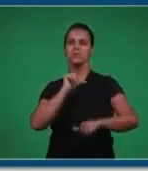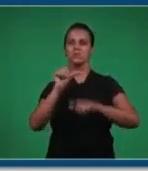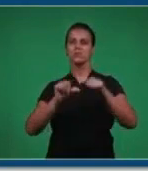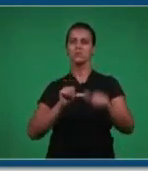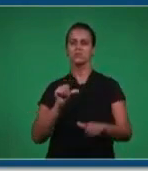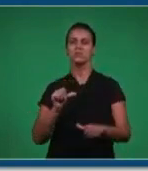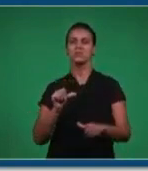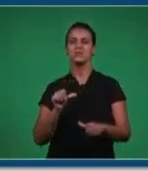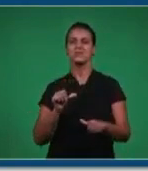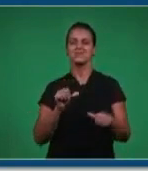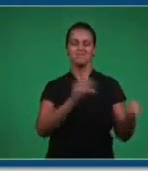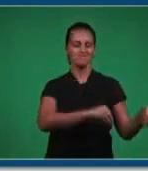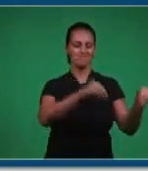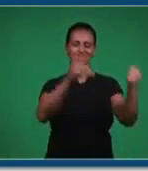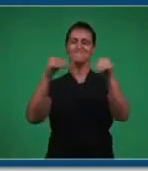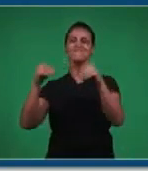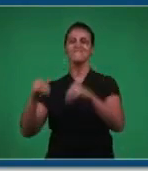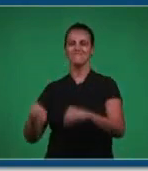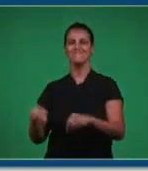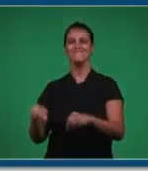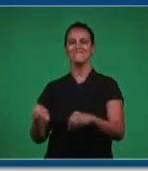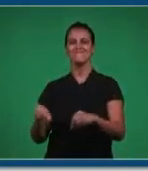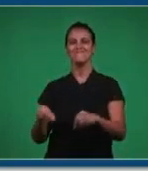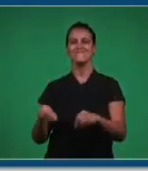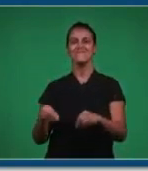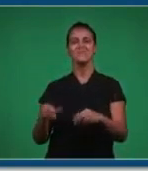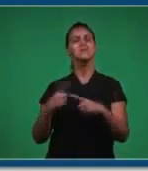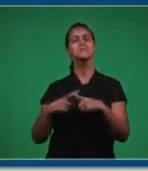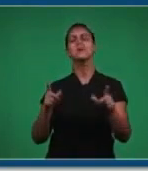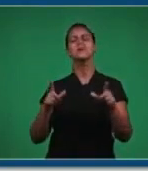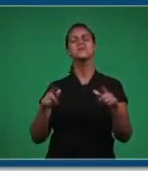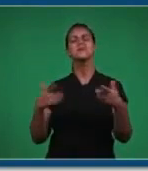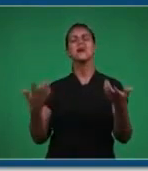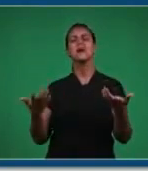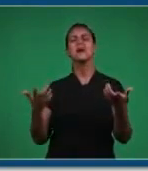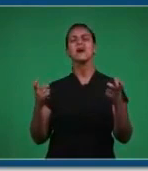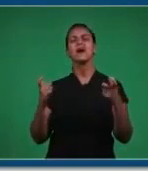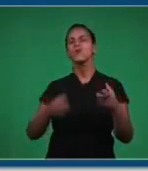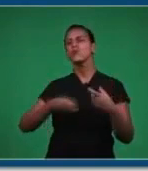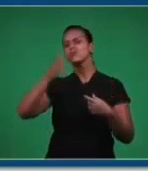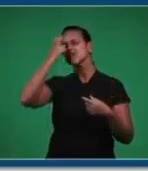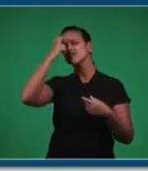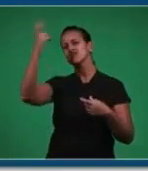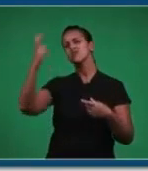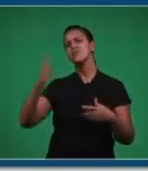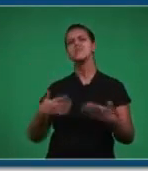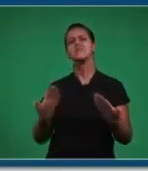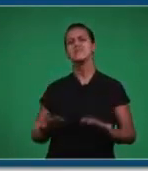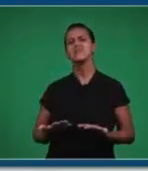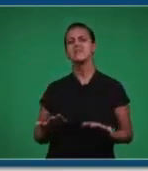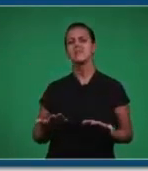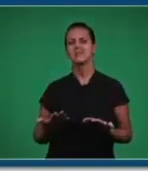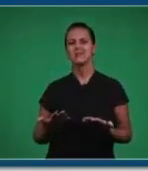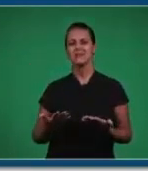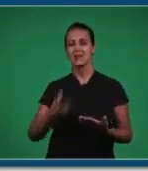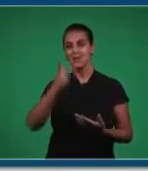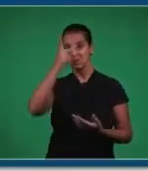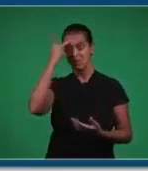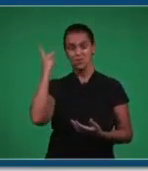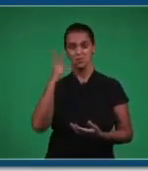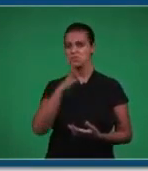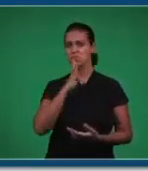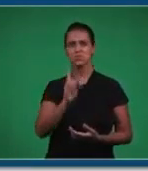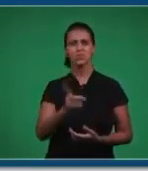the mount from its root. But where will you find wisdom? When where is the place of intelligence? Man does not